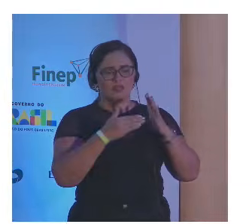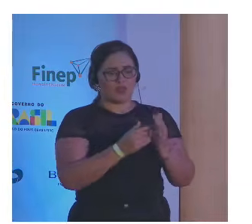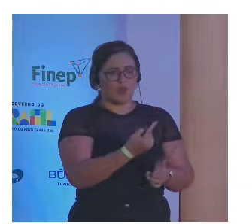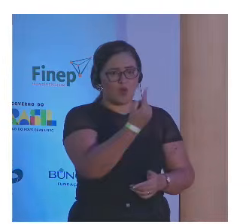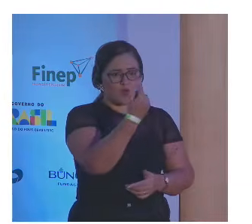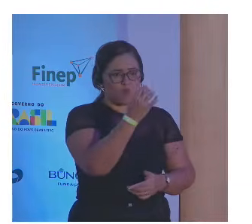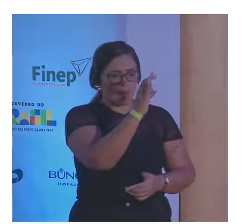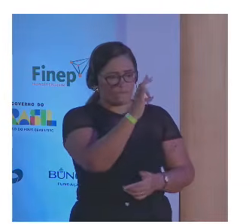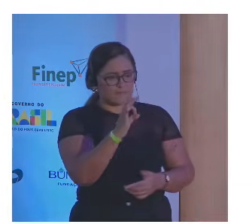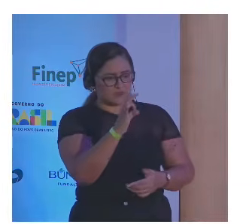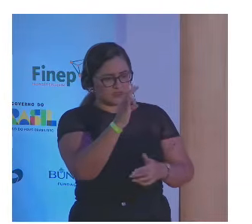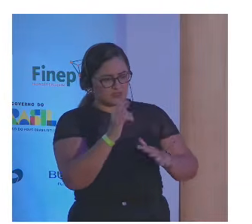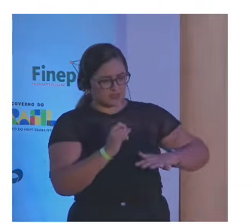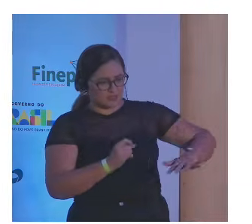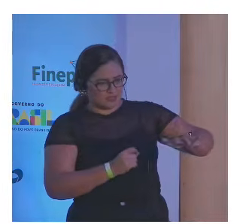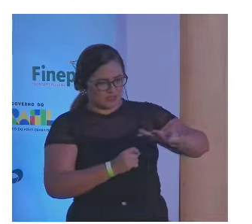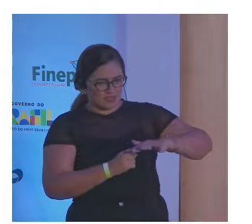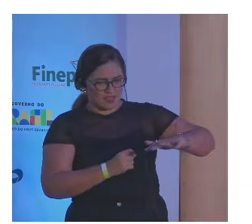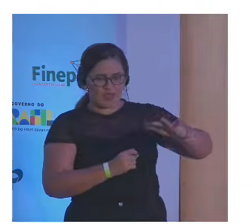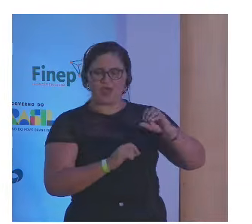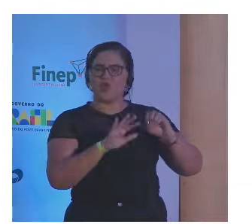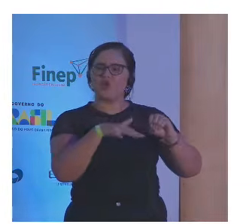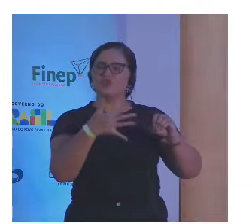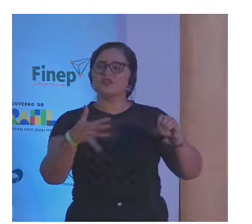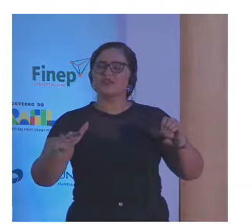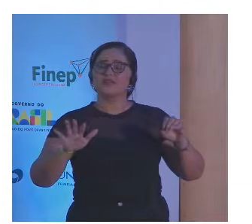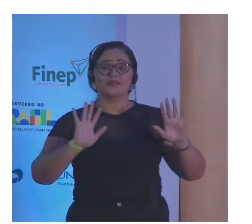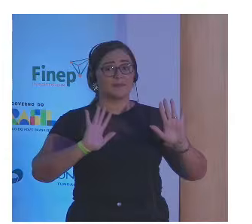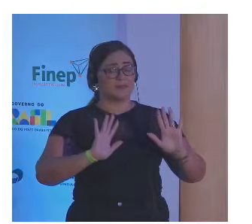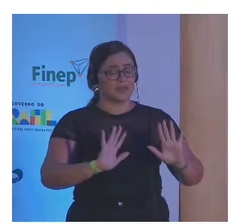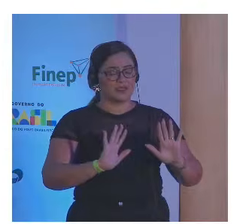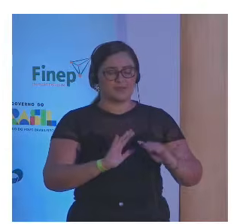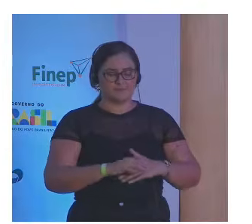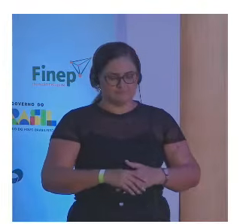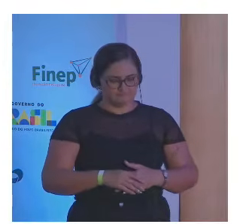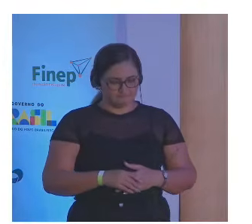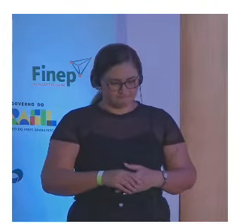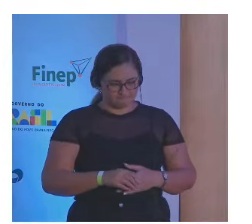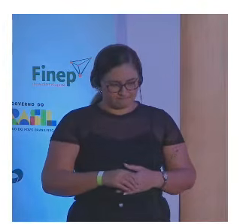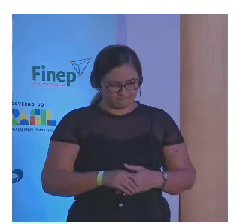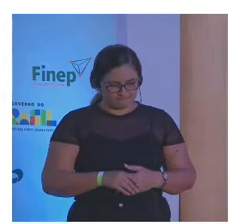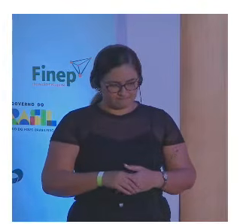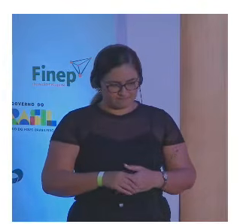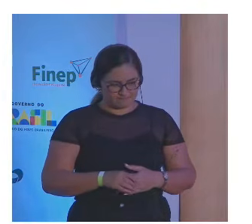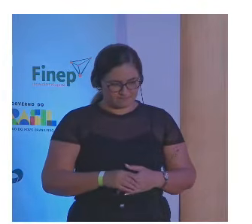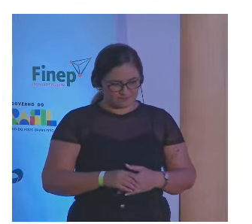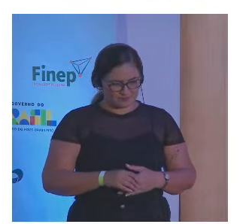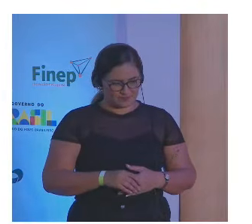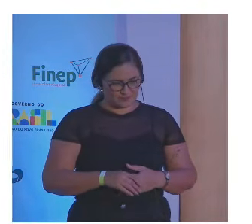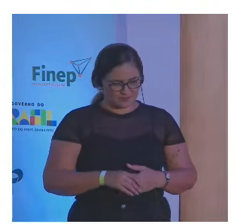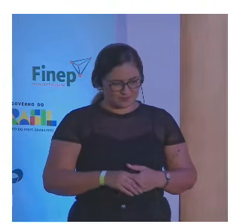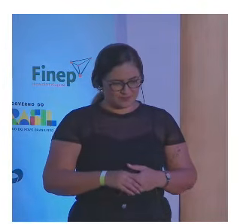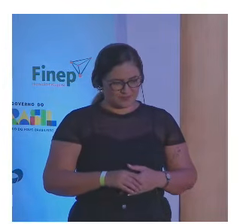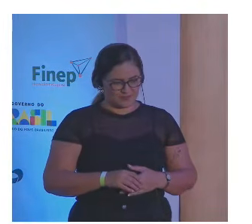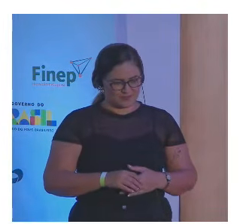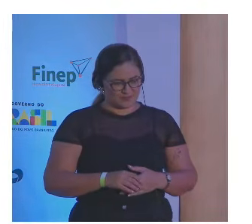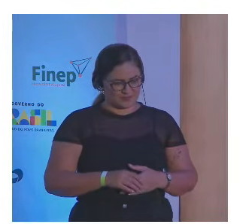ocean area. But they control or